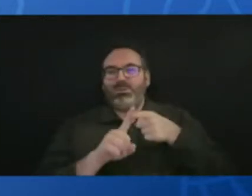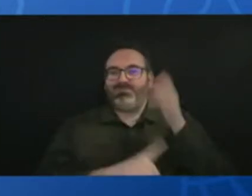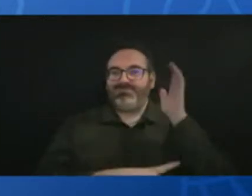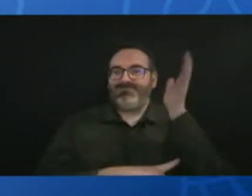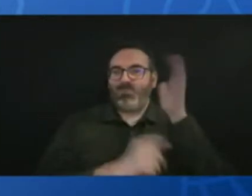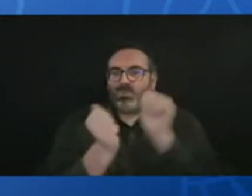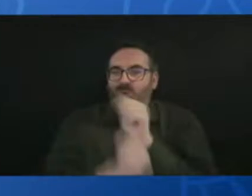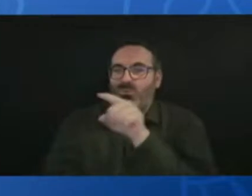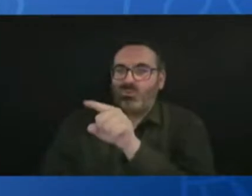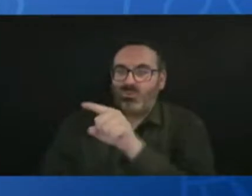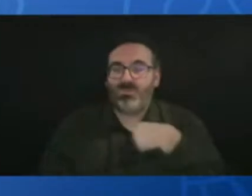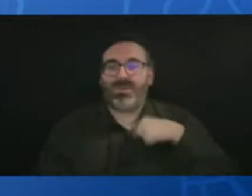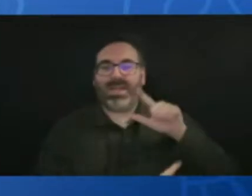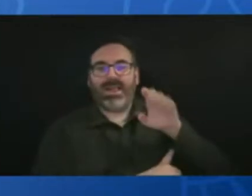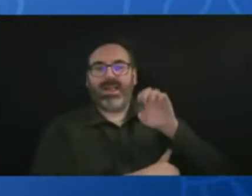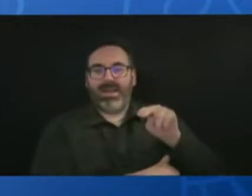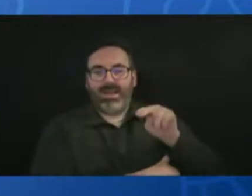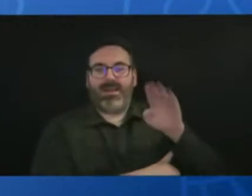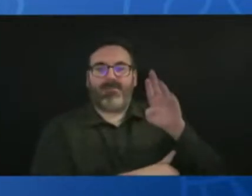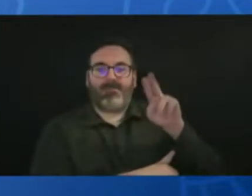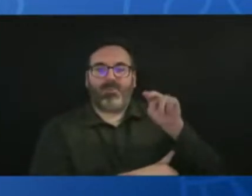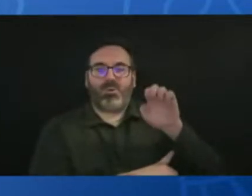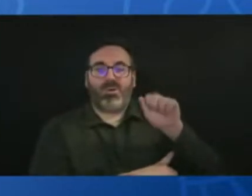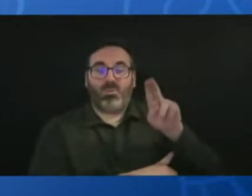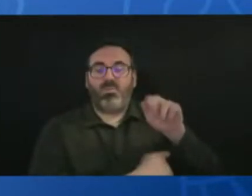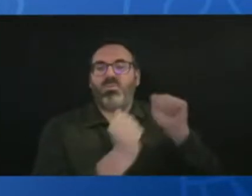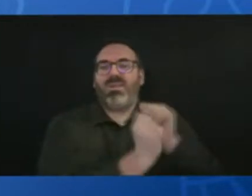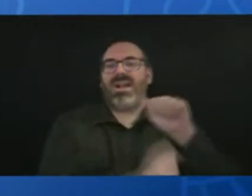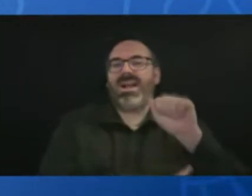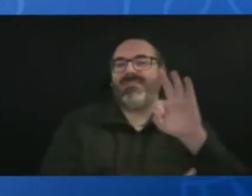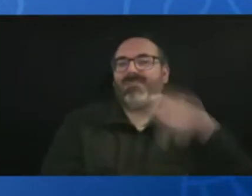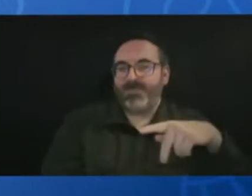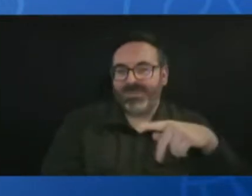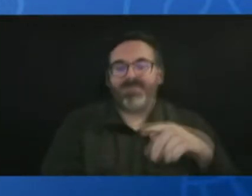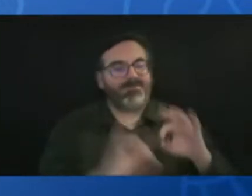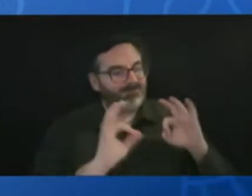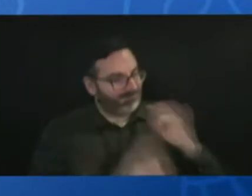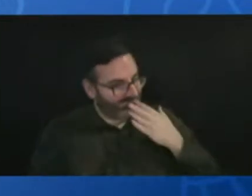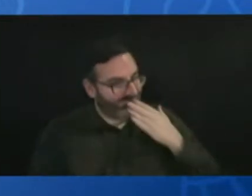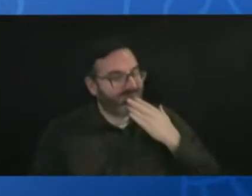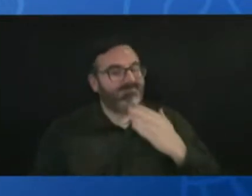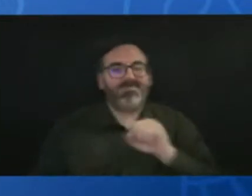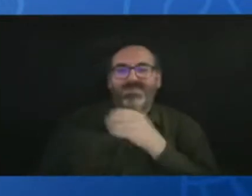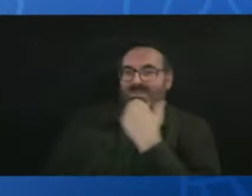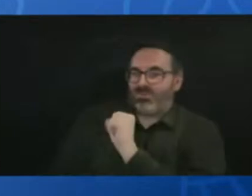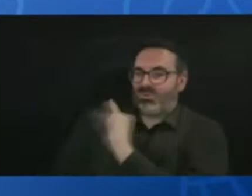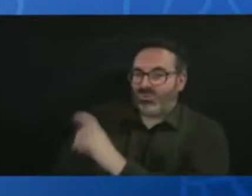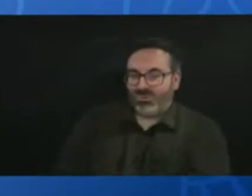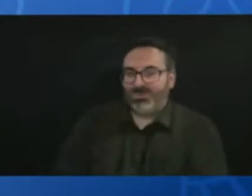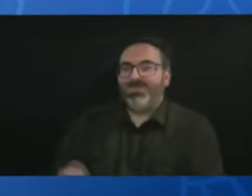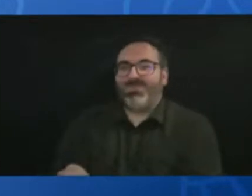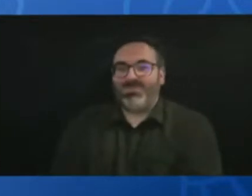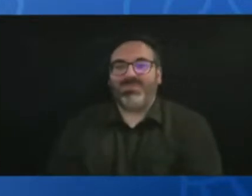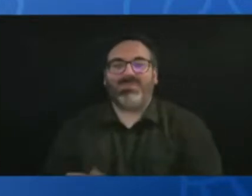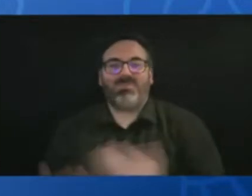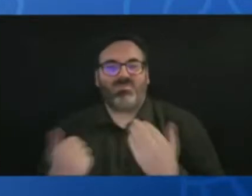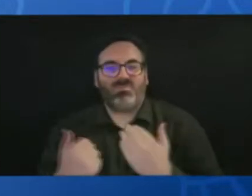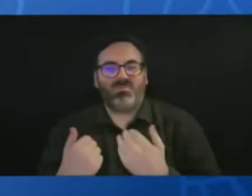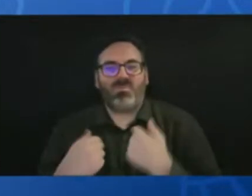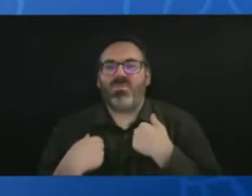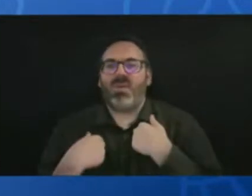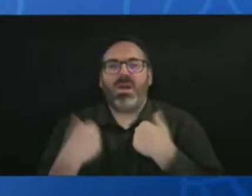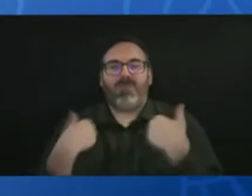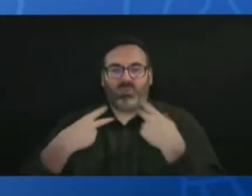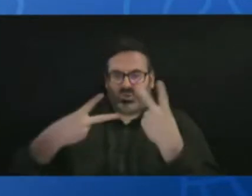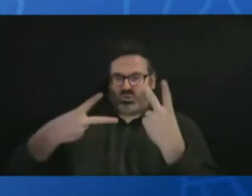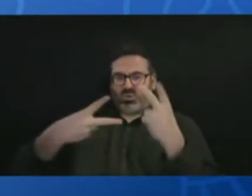Is aware. Yes. I have two unrelated questions. Please. No way. Unrelated. All right. Unrelated, yeah. The first is I'd like to go